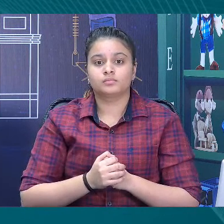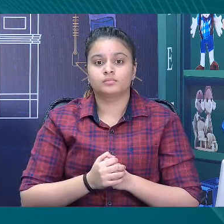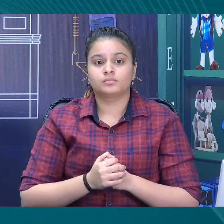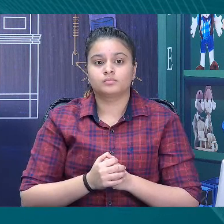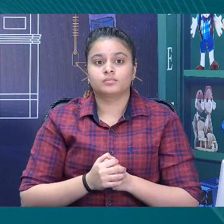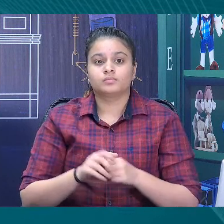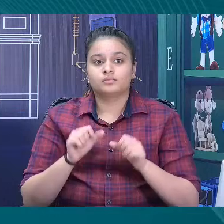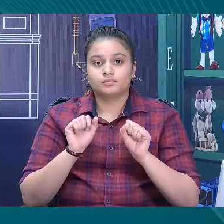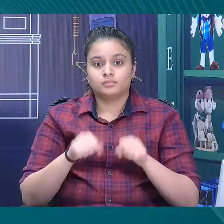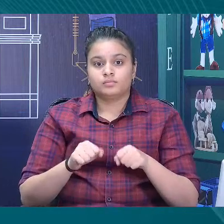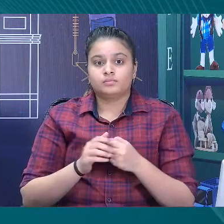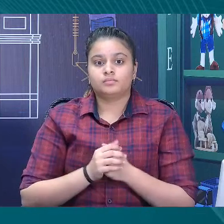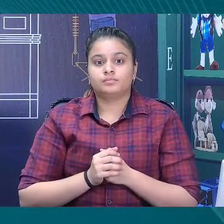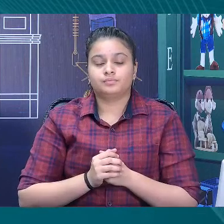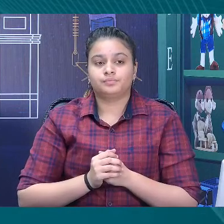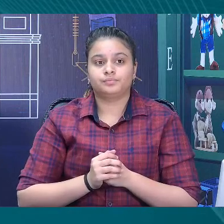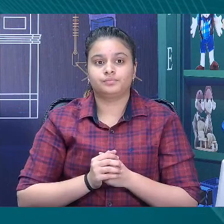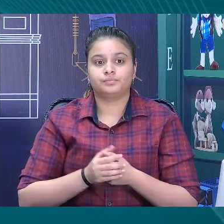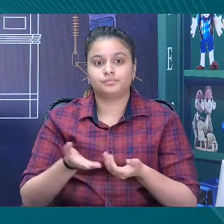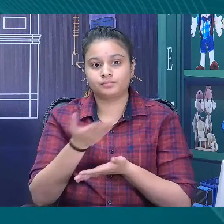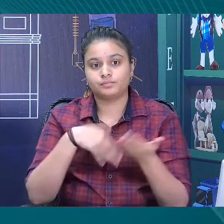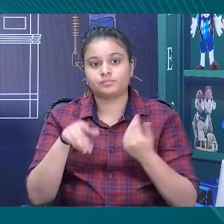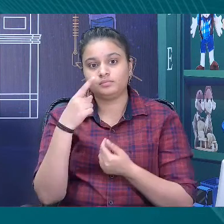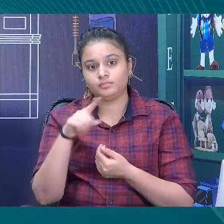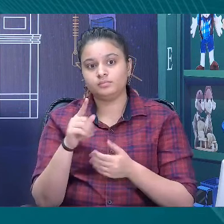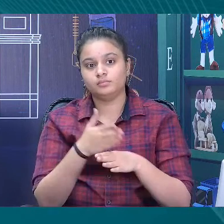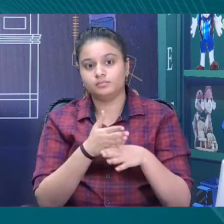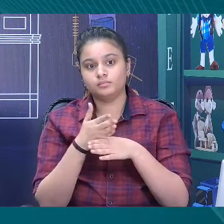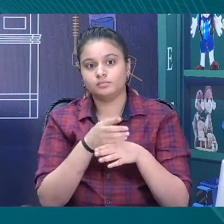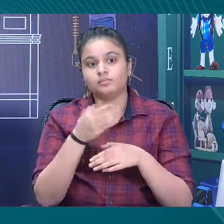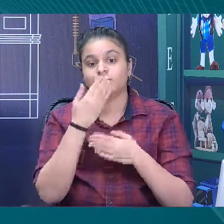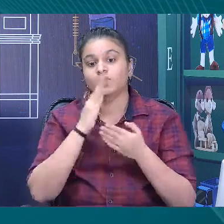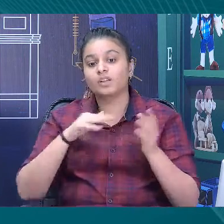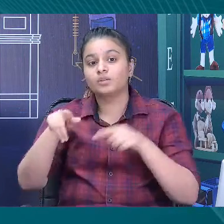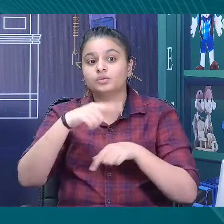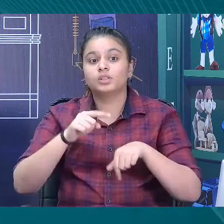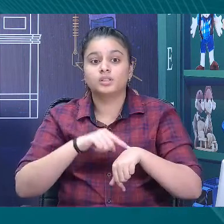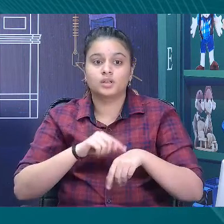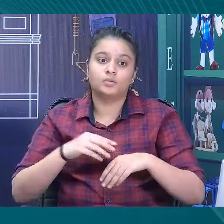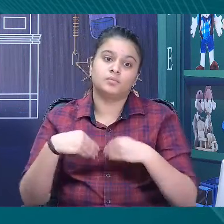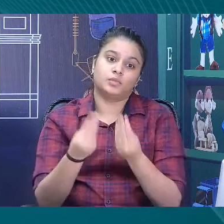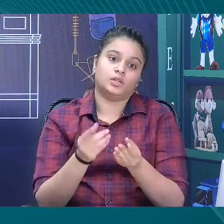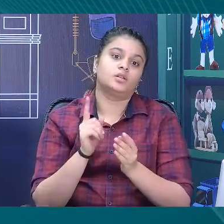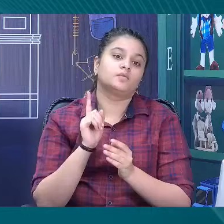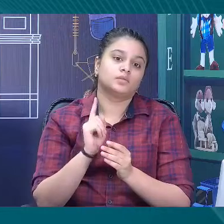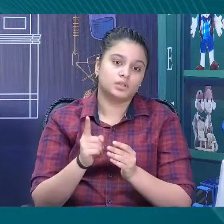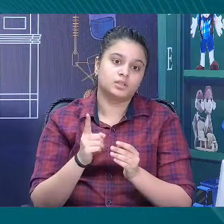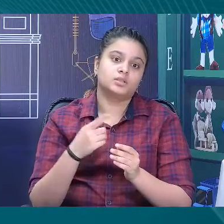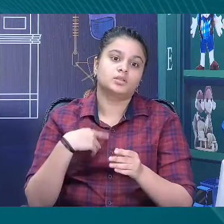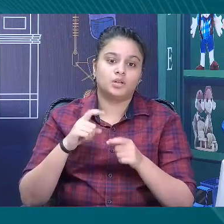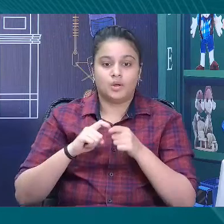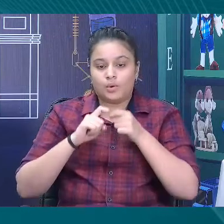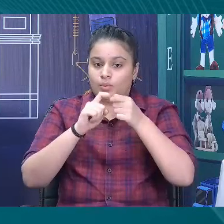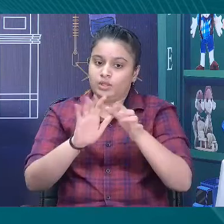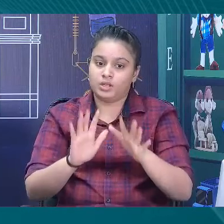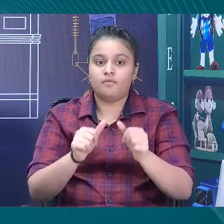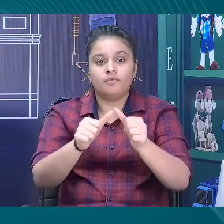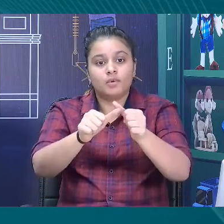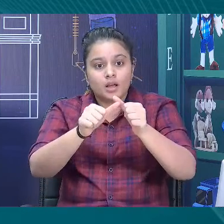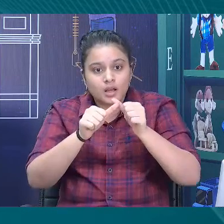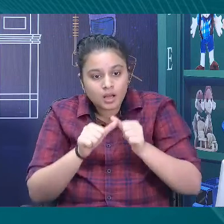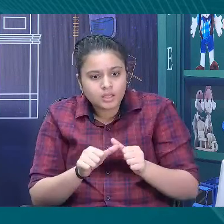Yes. Of course, you said it very rightly. The child needs to be given time to answer the question. We need to